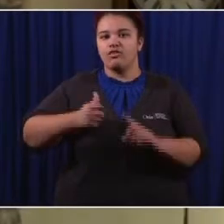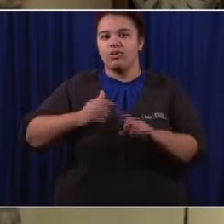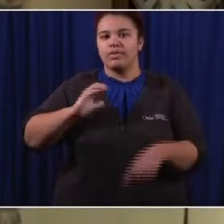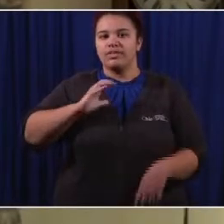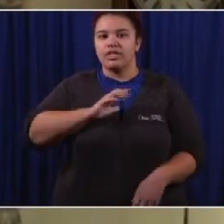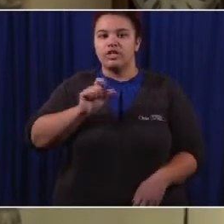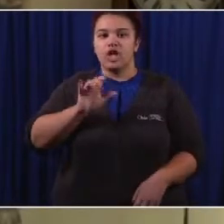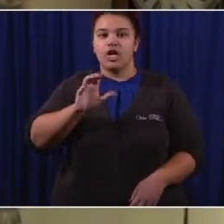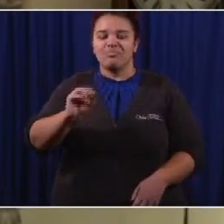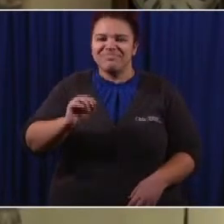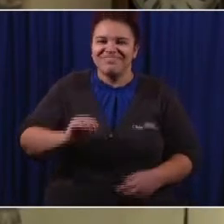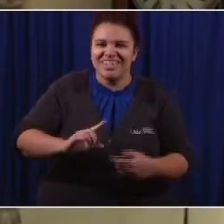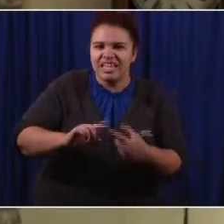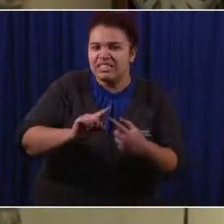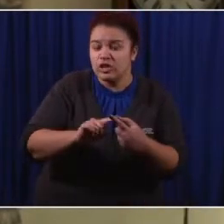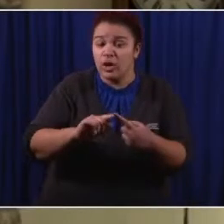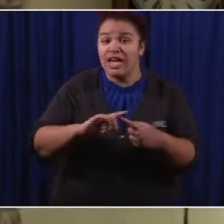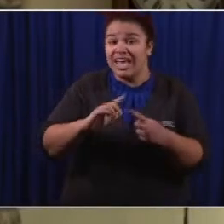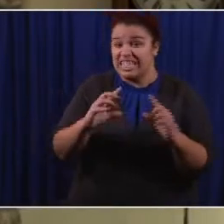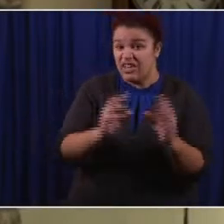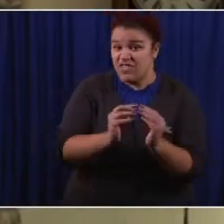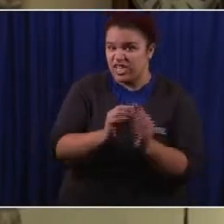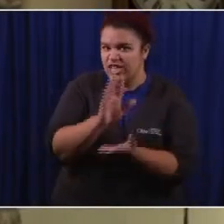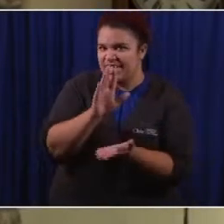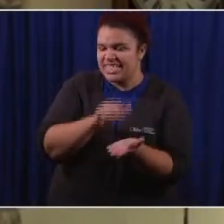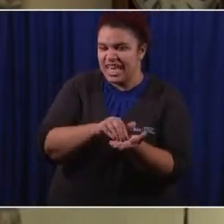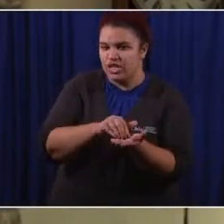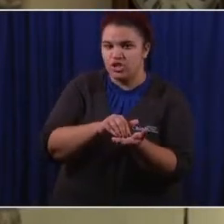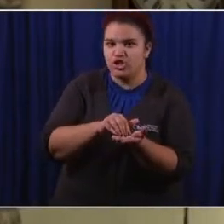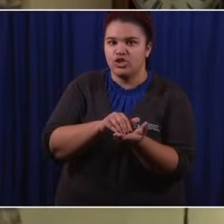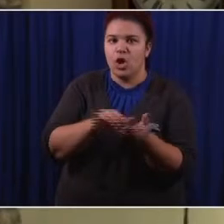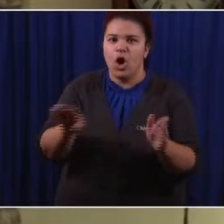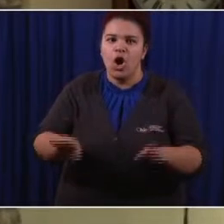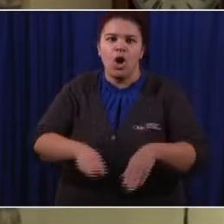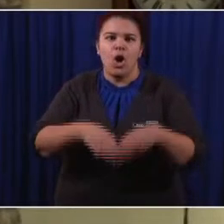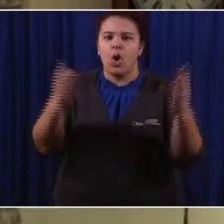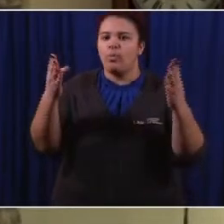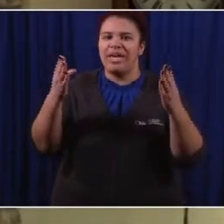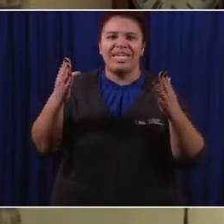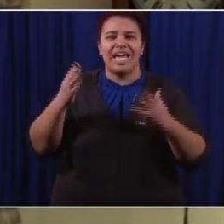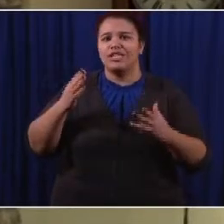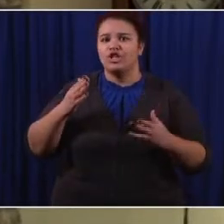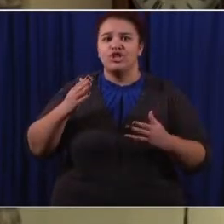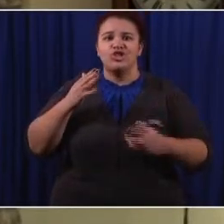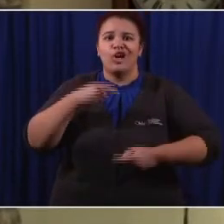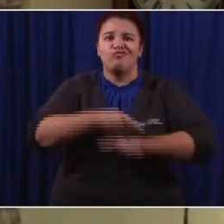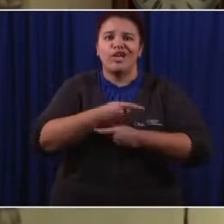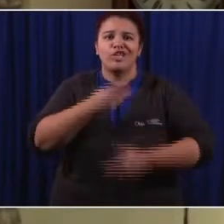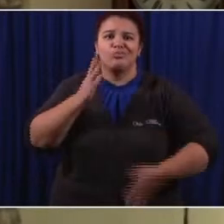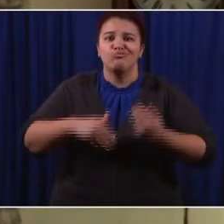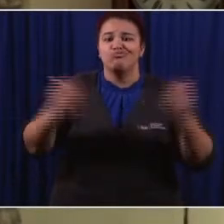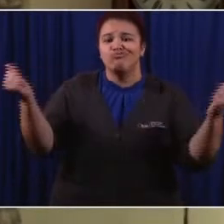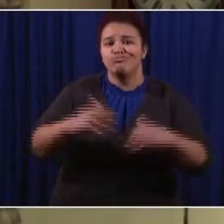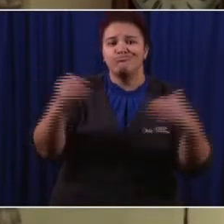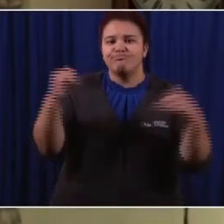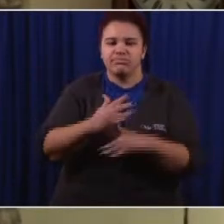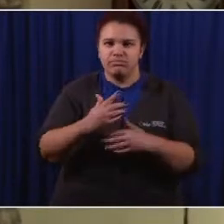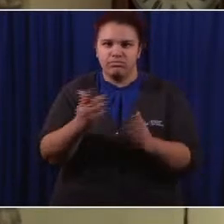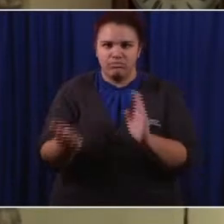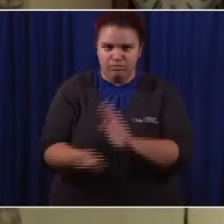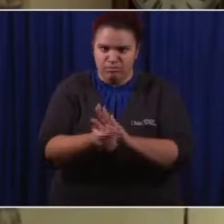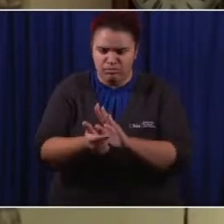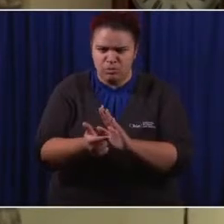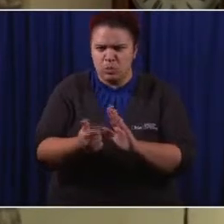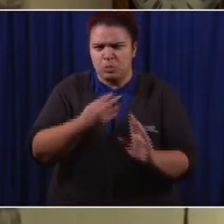Convention centers are still not allowed to operate in Ohio as like their normal intended way. Any update on